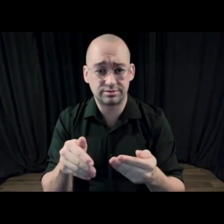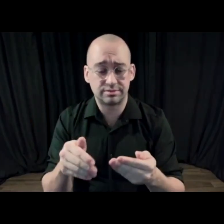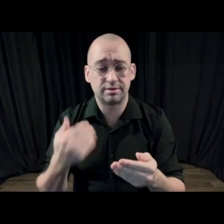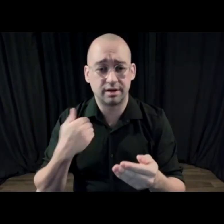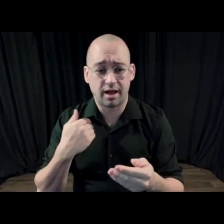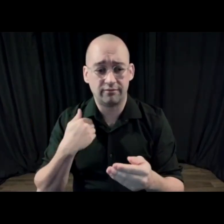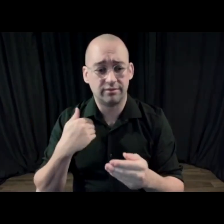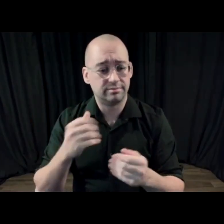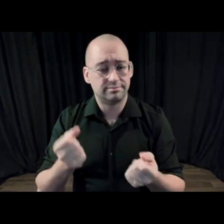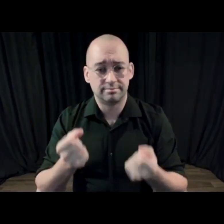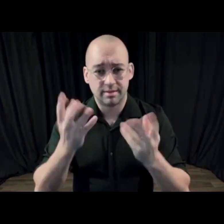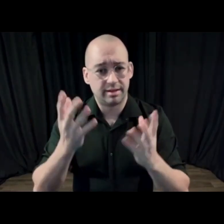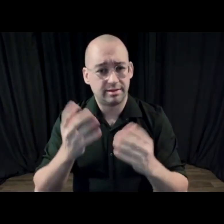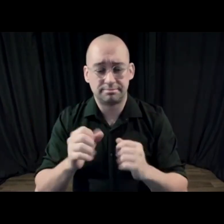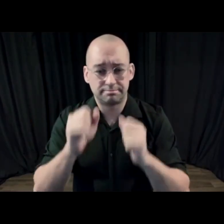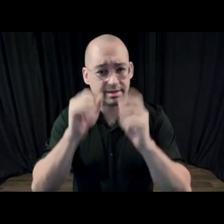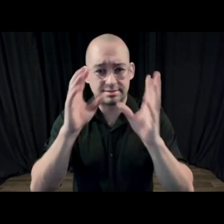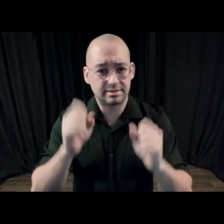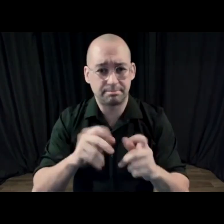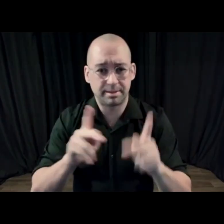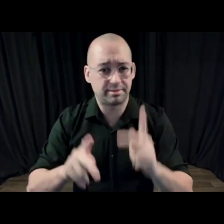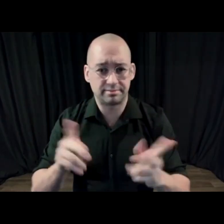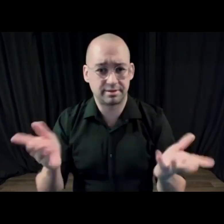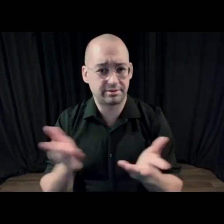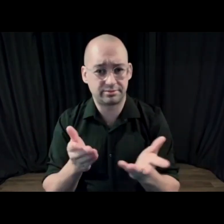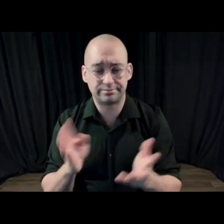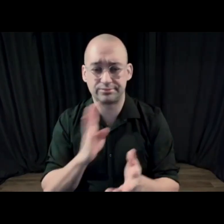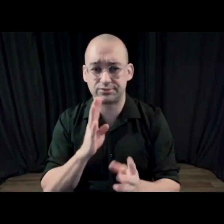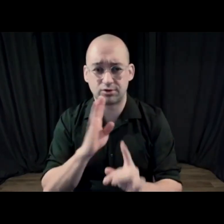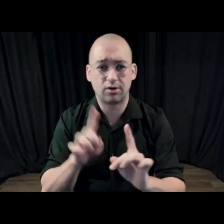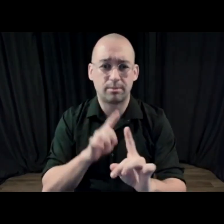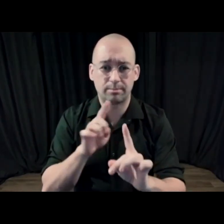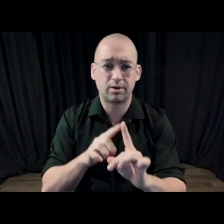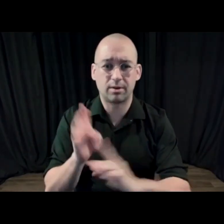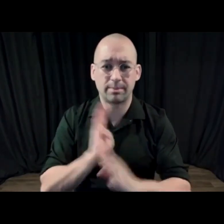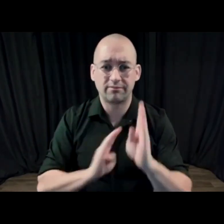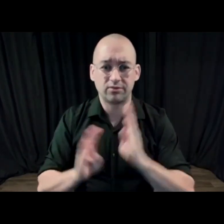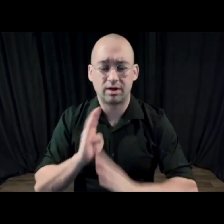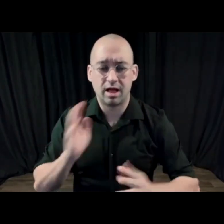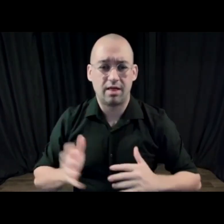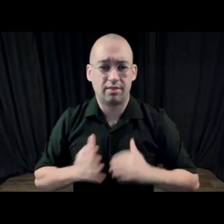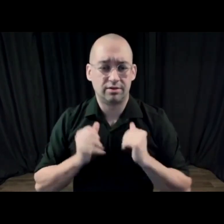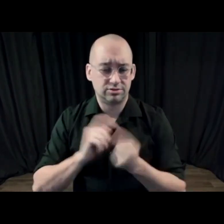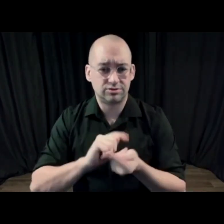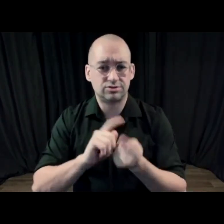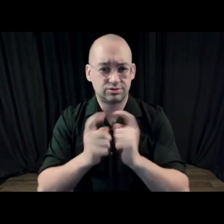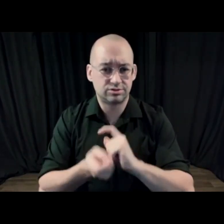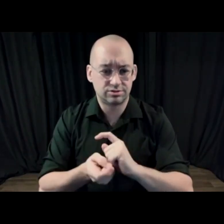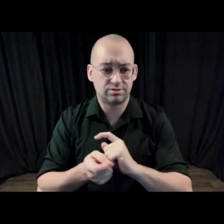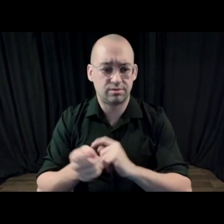amazing folks that will talk about this behavioral health transformation and